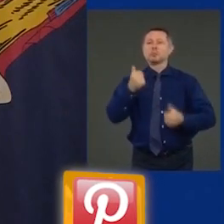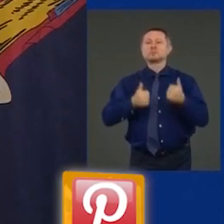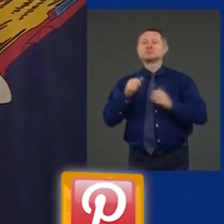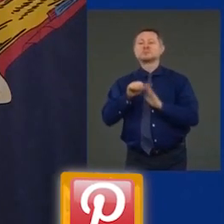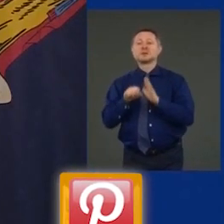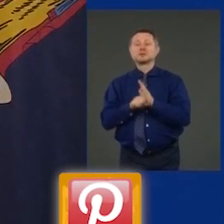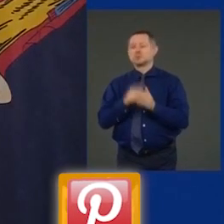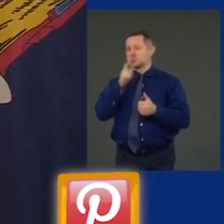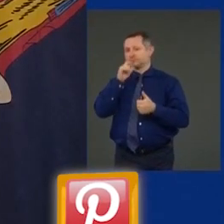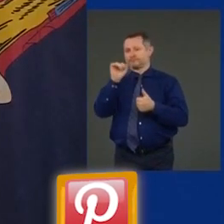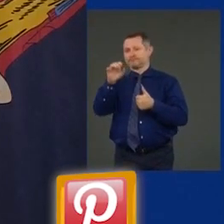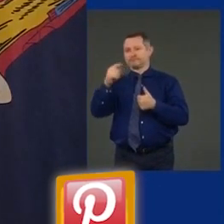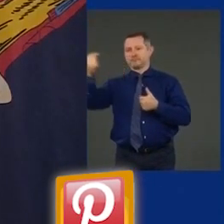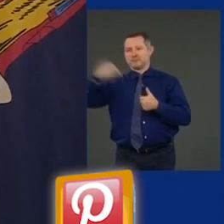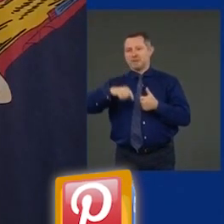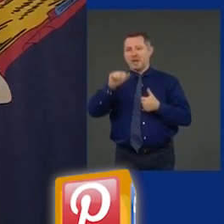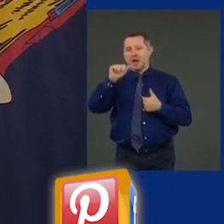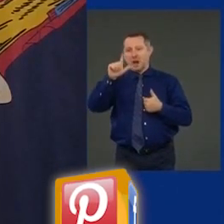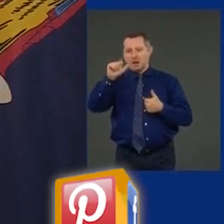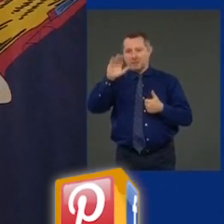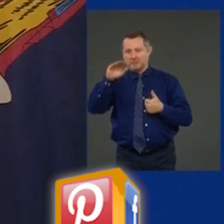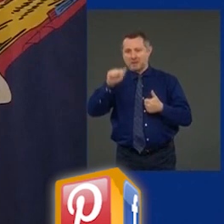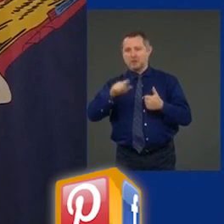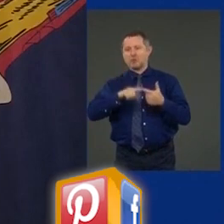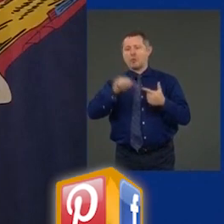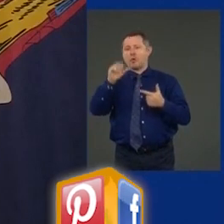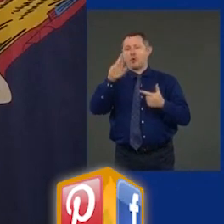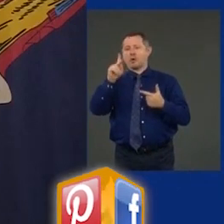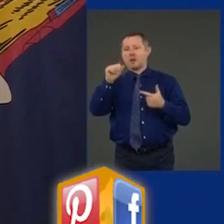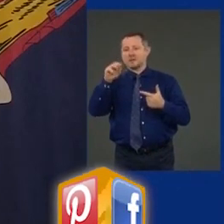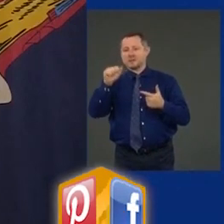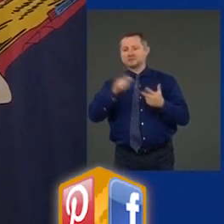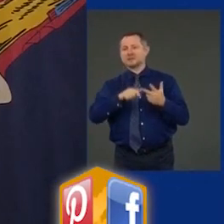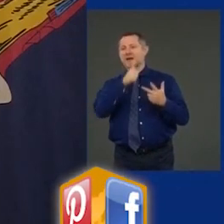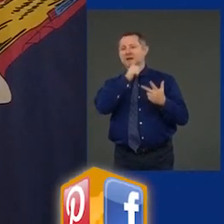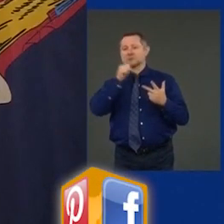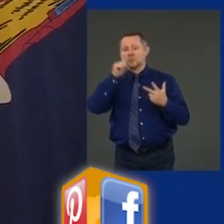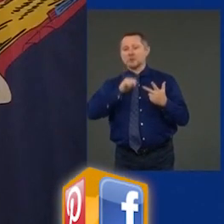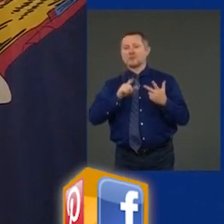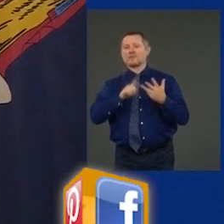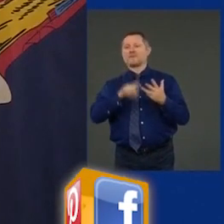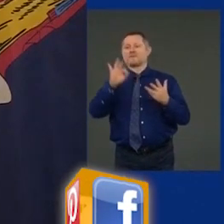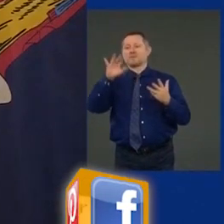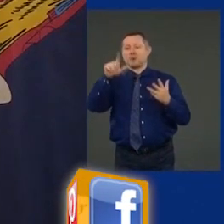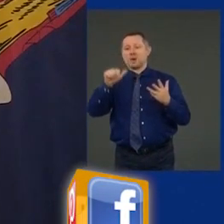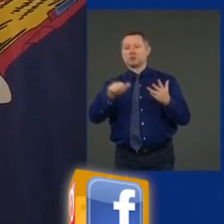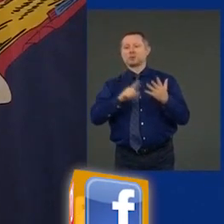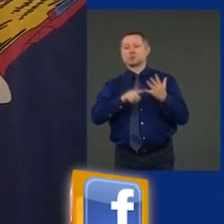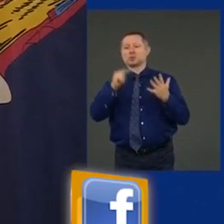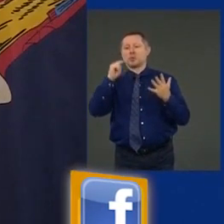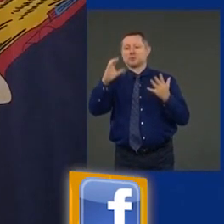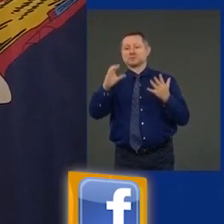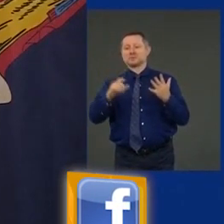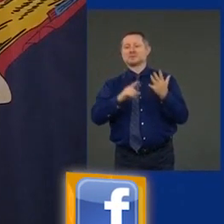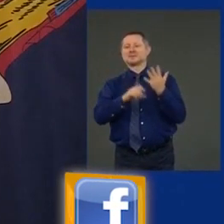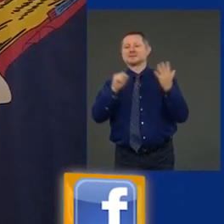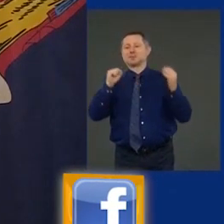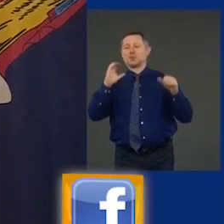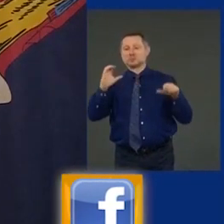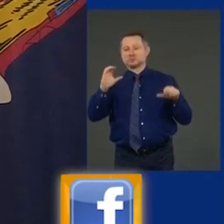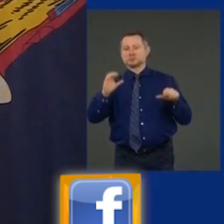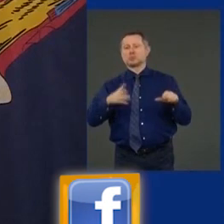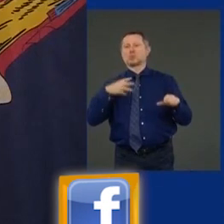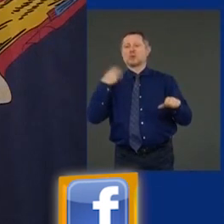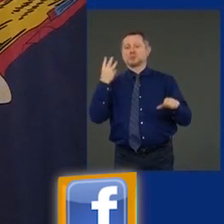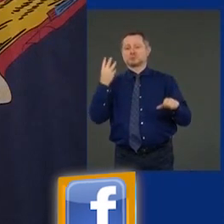level are Alabama, Arkansas, Arizona, Florida, North Carolina, South Carolina, Washington, Utah, Texas.